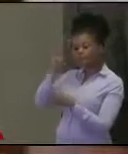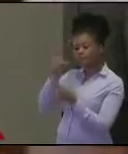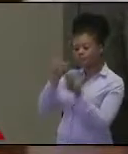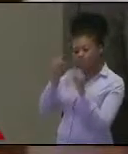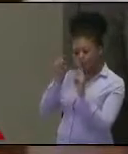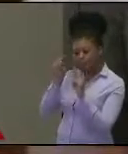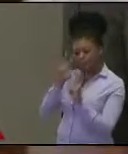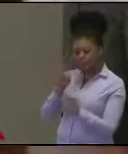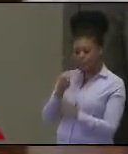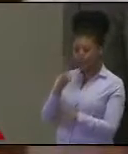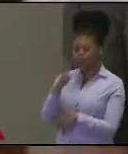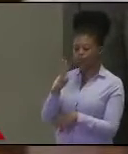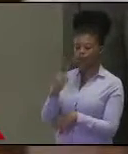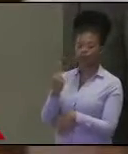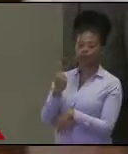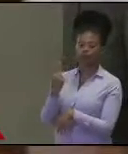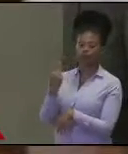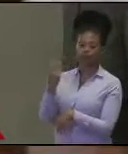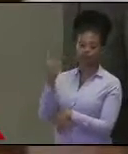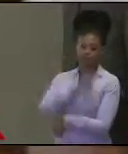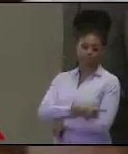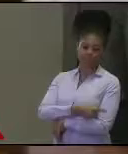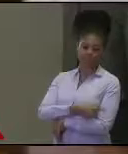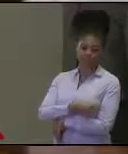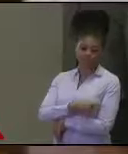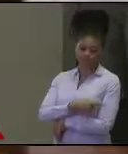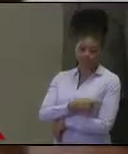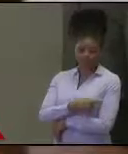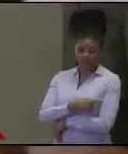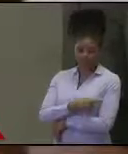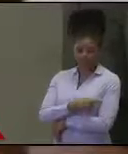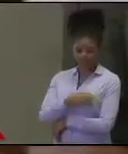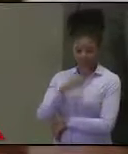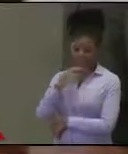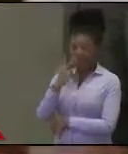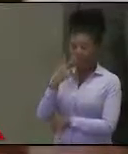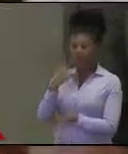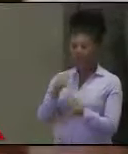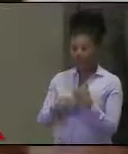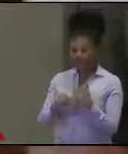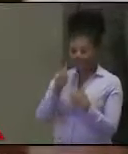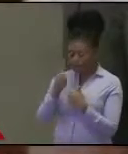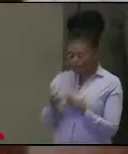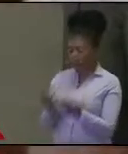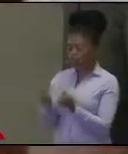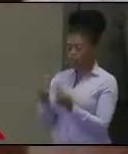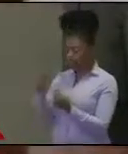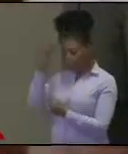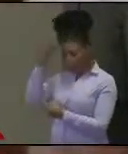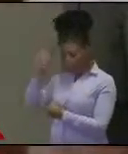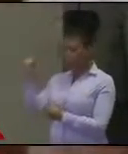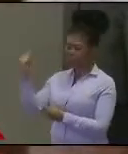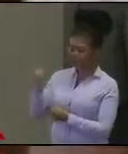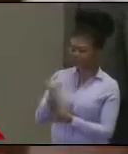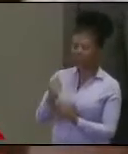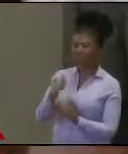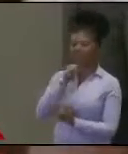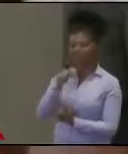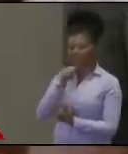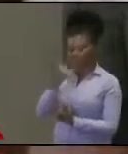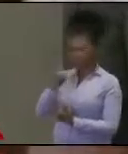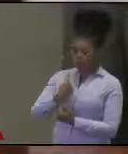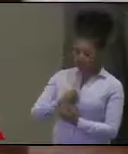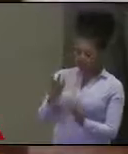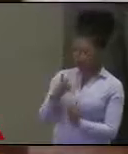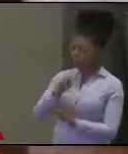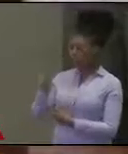that has got 24 days old. So even in 8 months, there will be another new government coming, whether it's you or not,